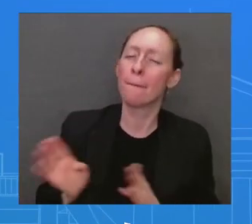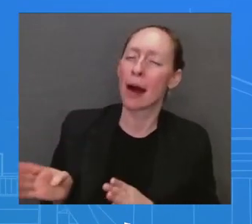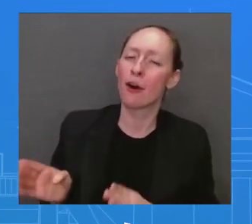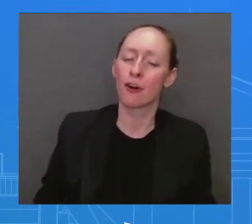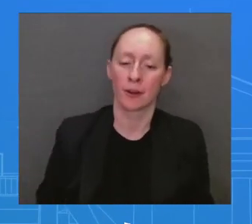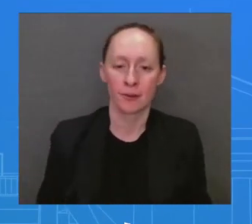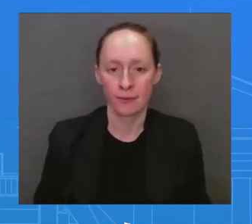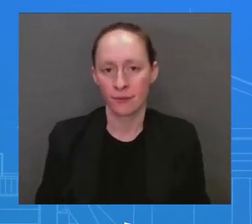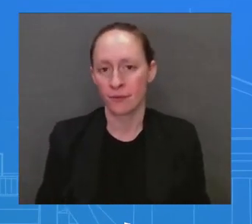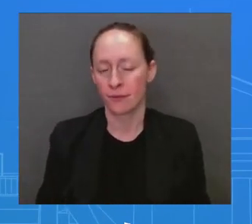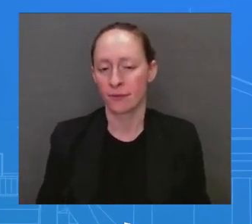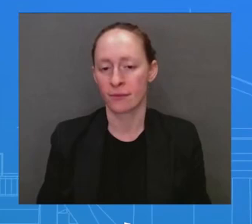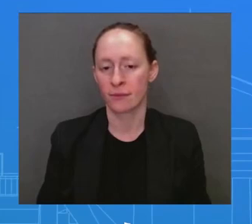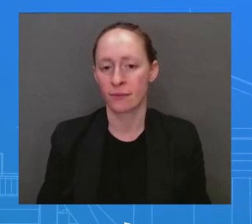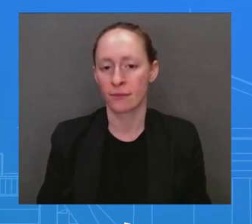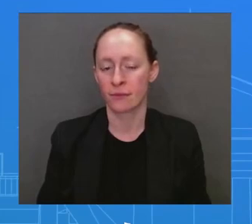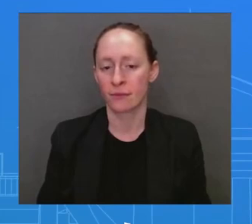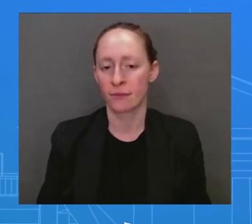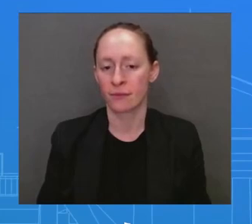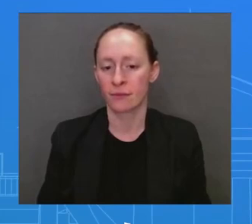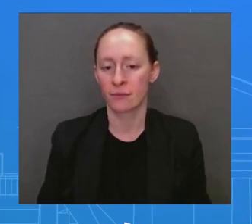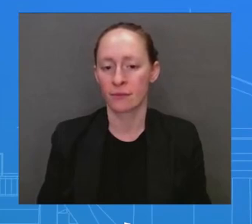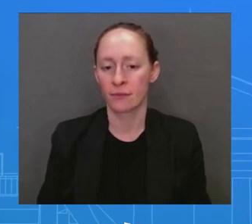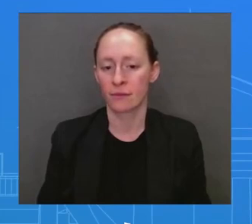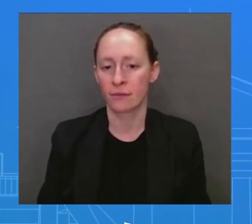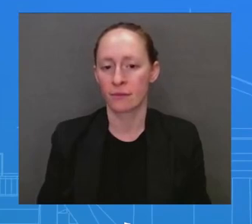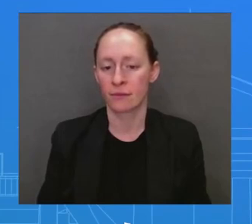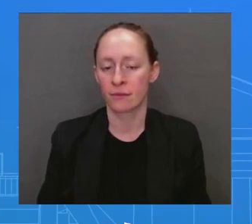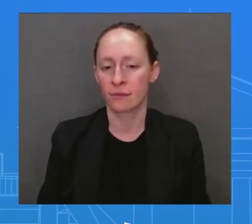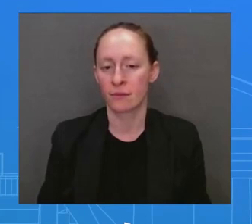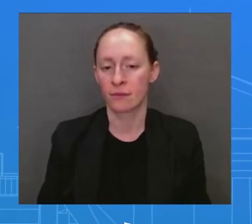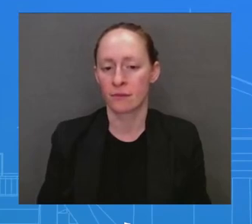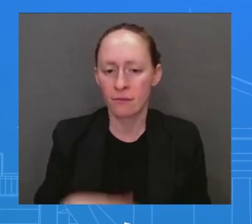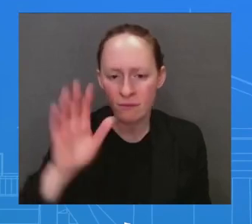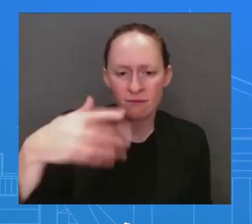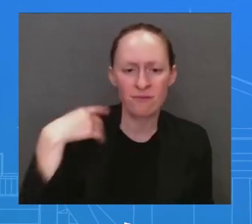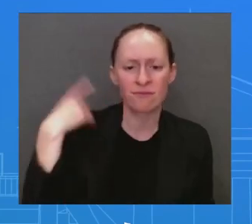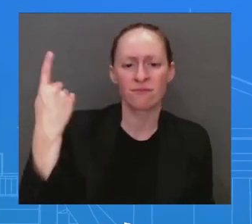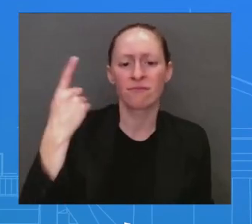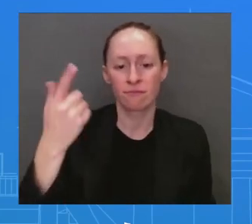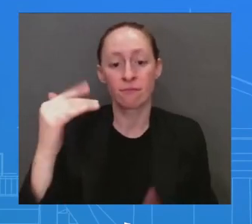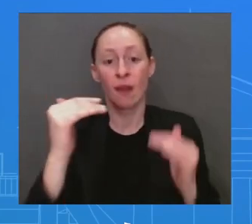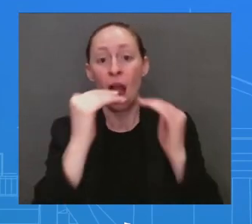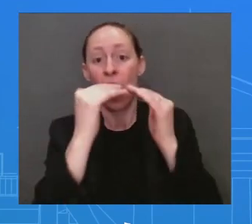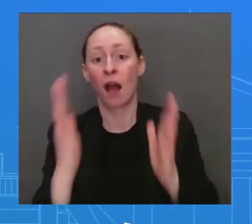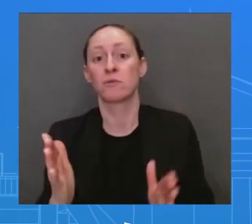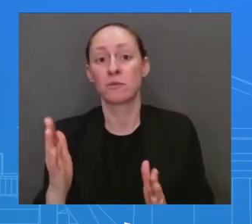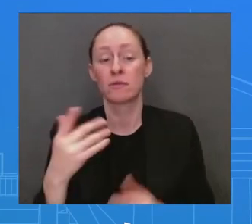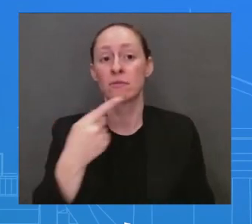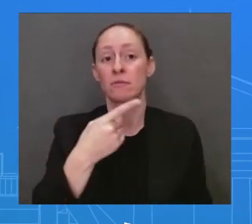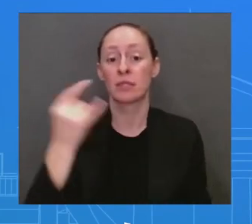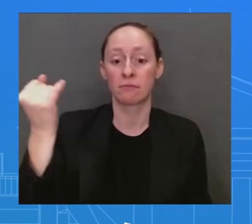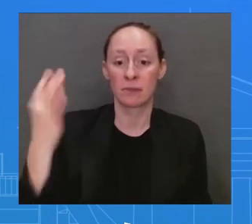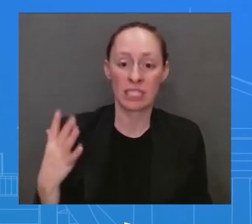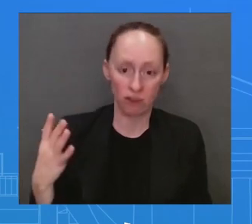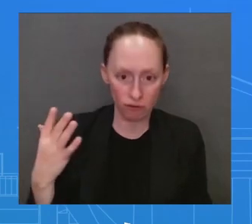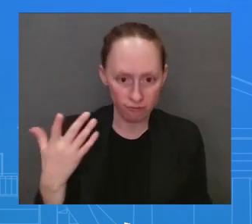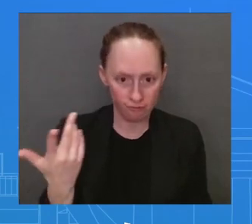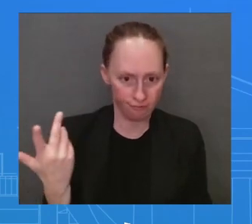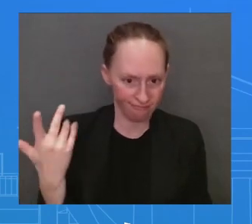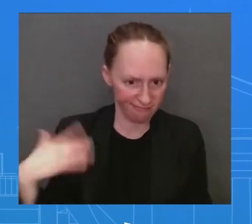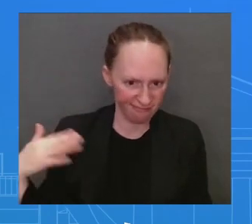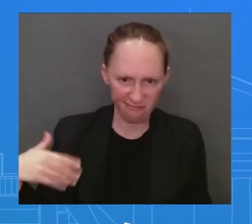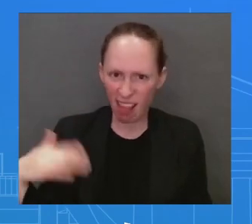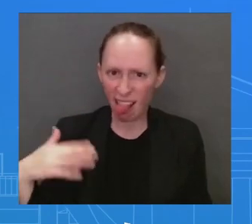The longer it takes for the House to agree on a speaker, how concerned are you? How concerned is the president that the administration is going to be able to get